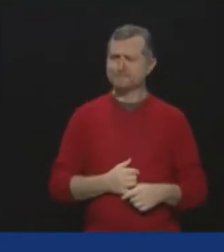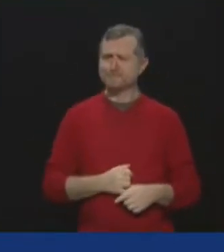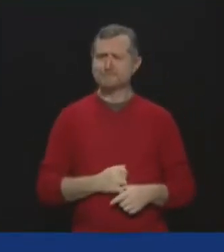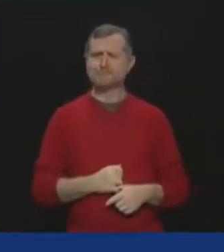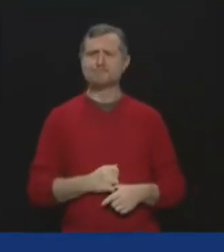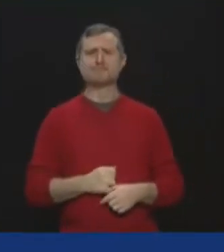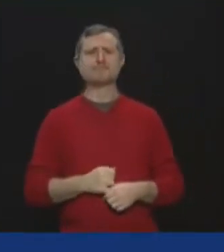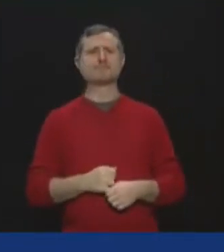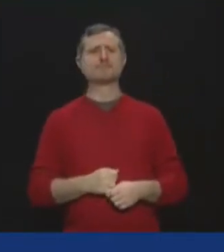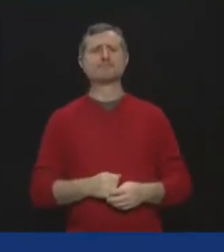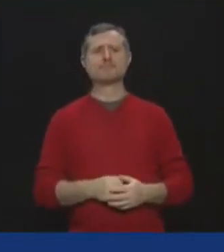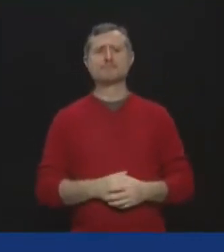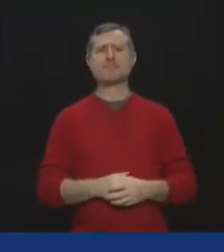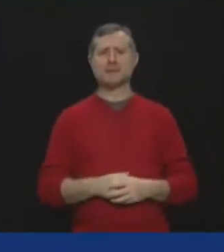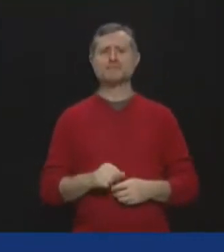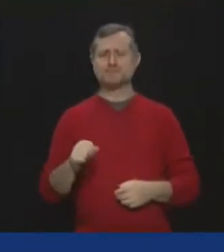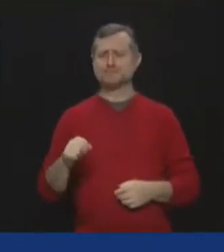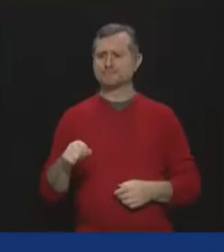advocates. Yeah.